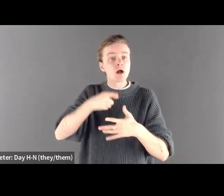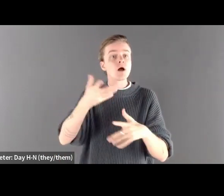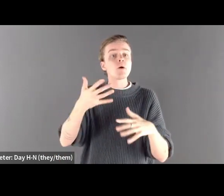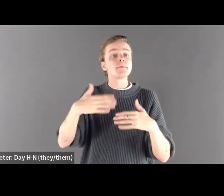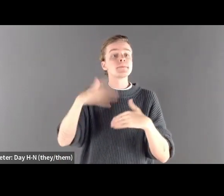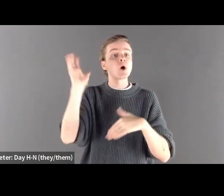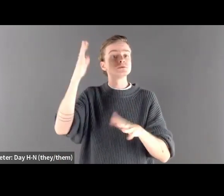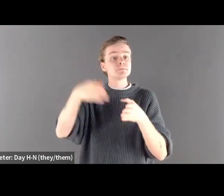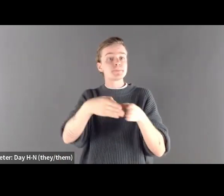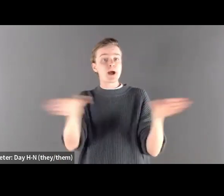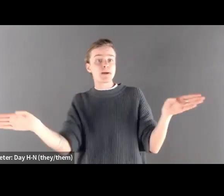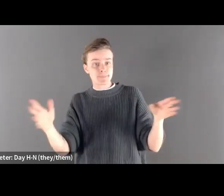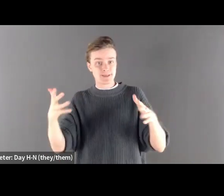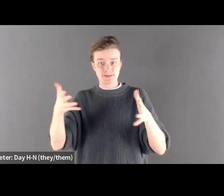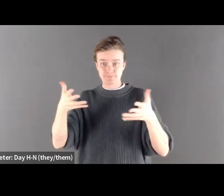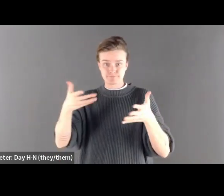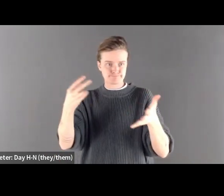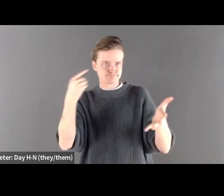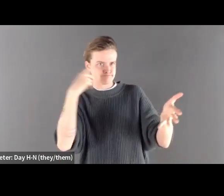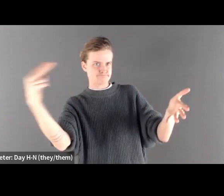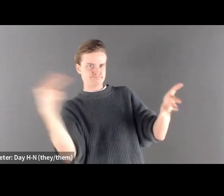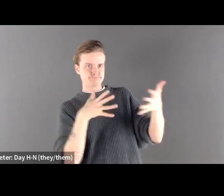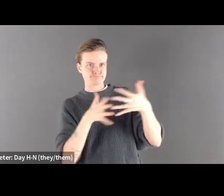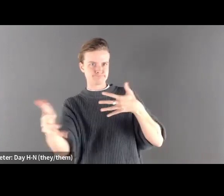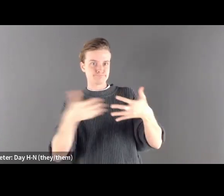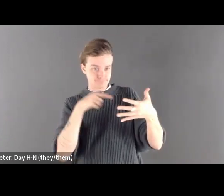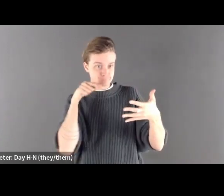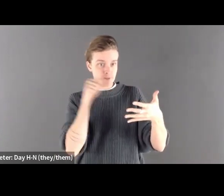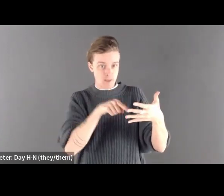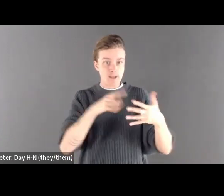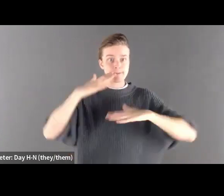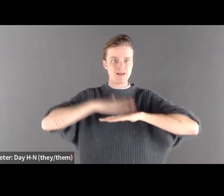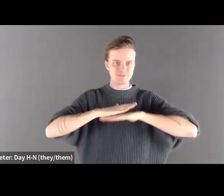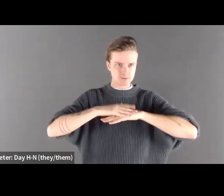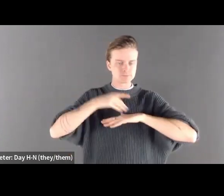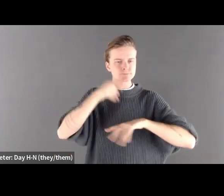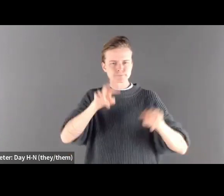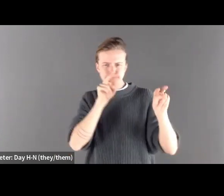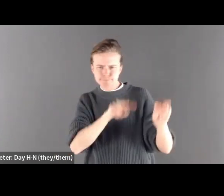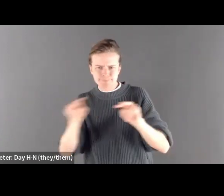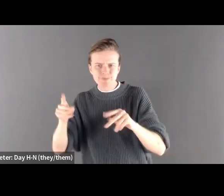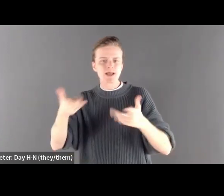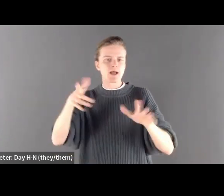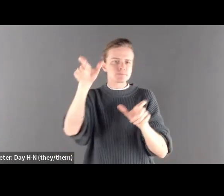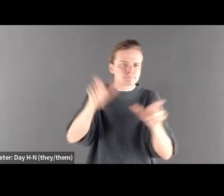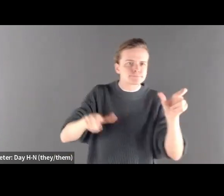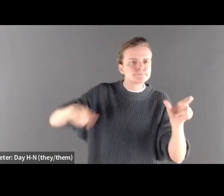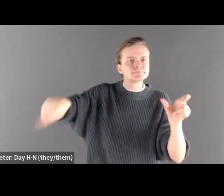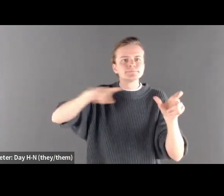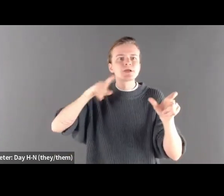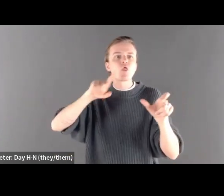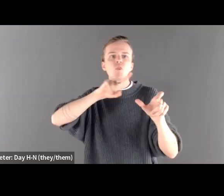monitoring the attacks against the civilian infrastructure and civilian objects in the context of the conflict in